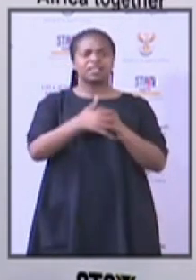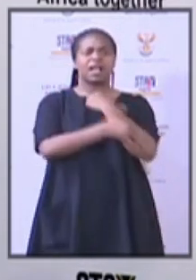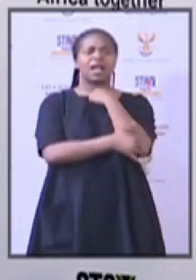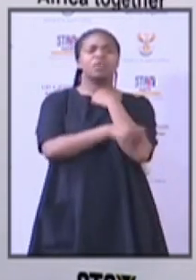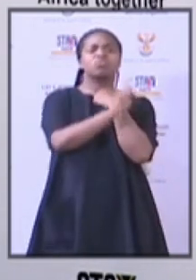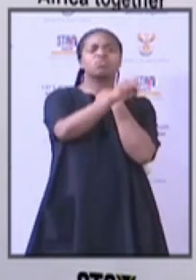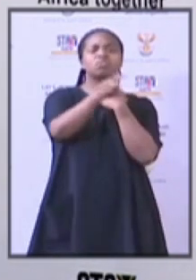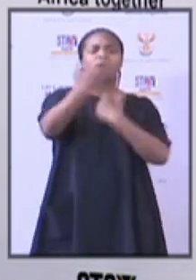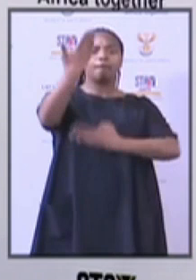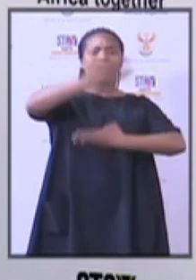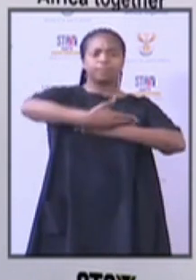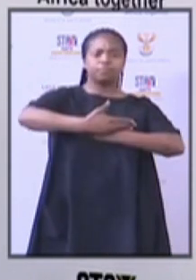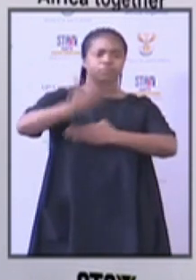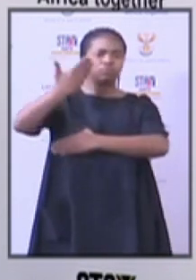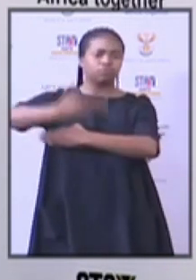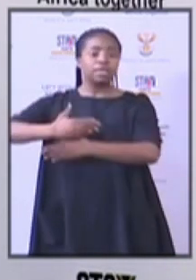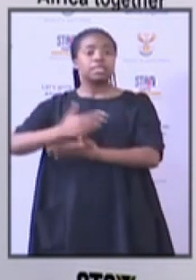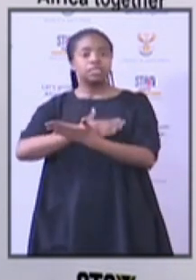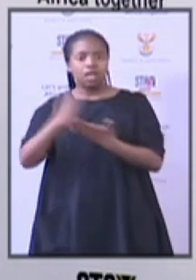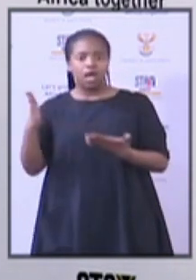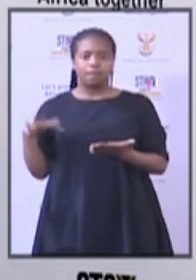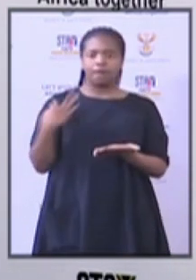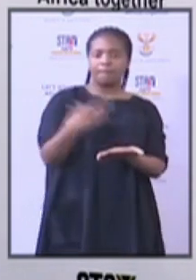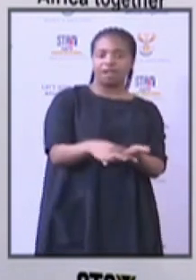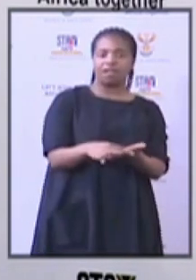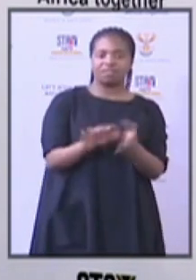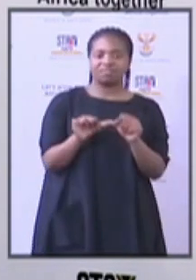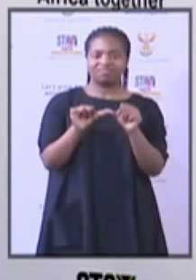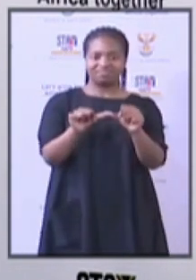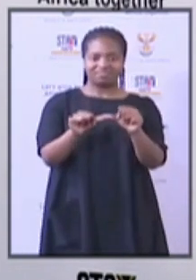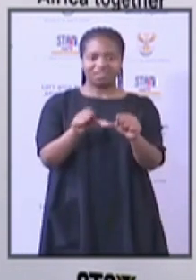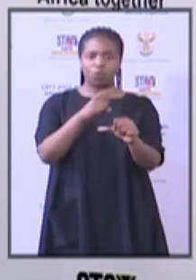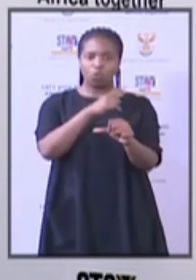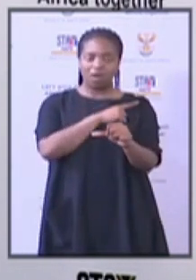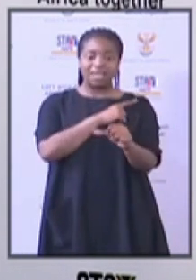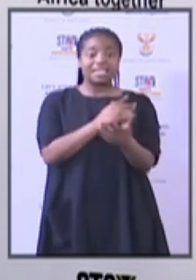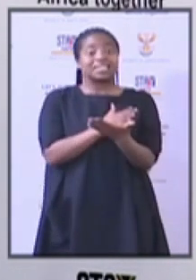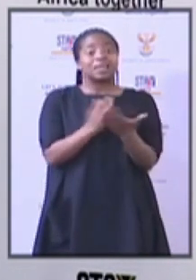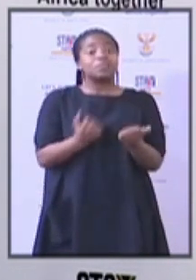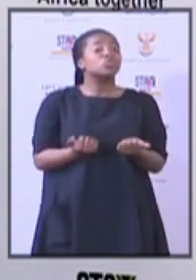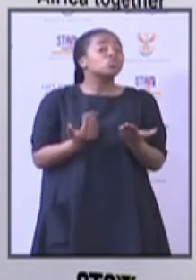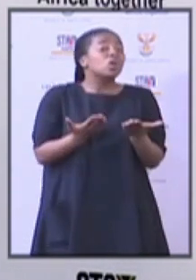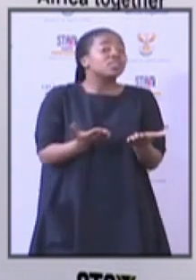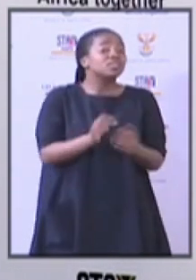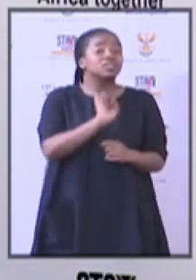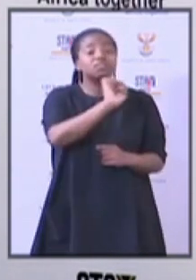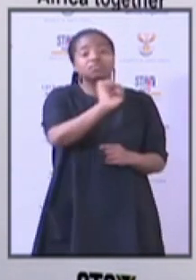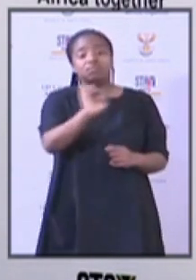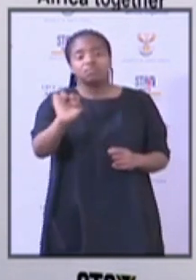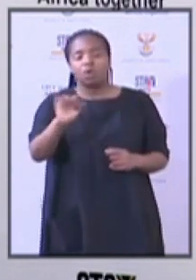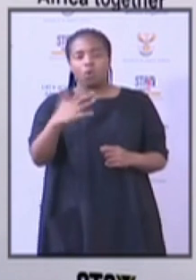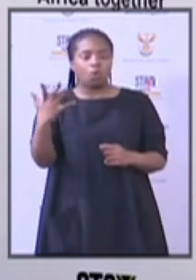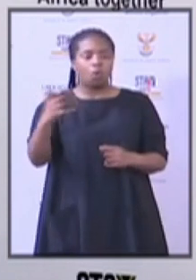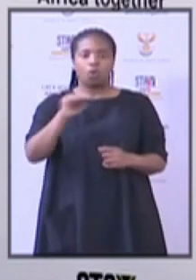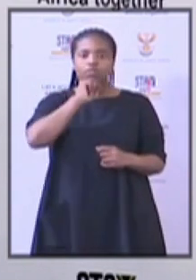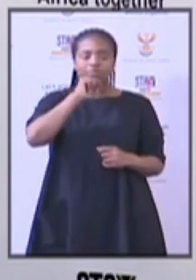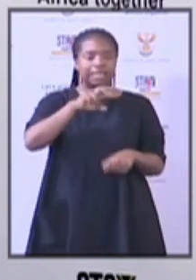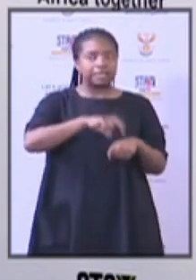were people who were applying because of certain conditions